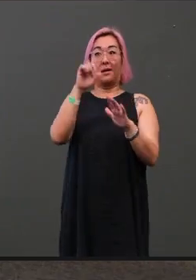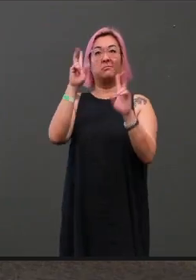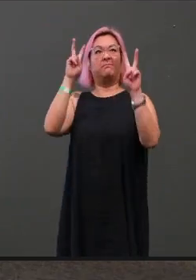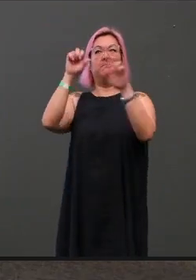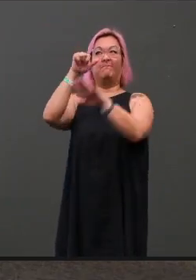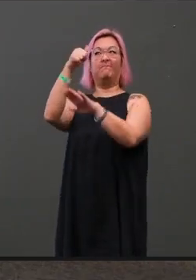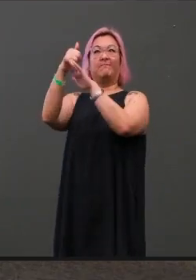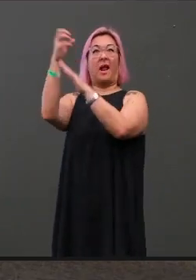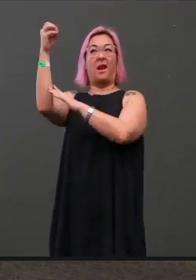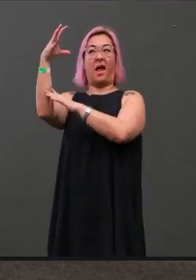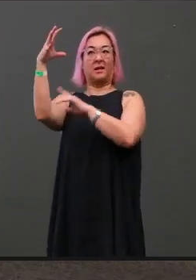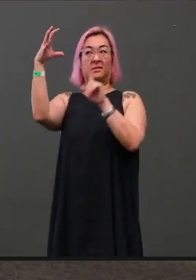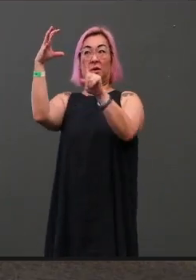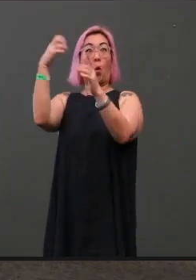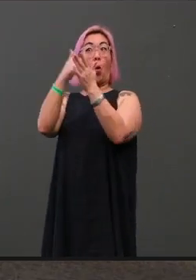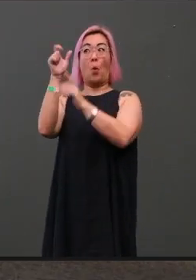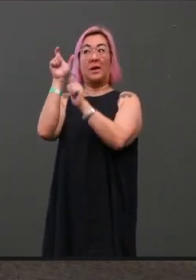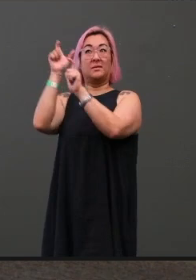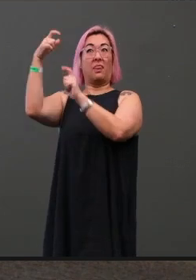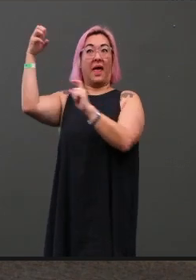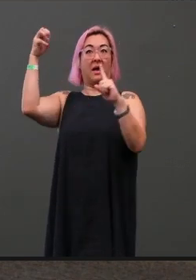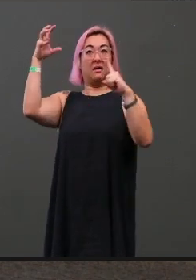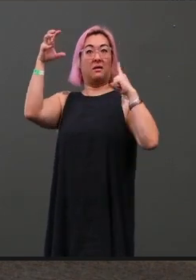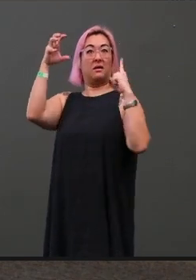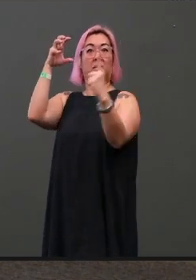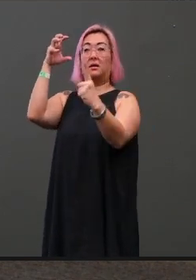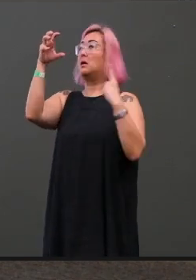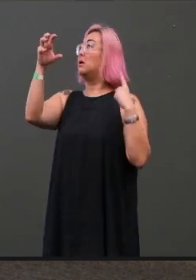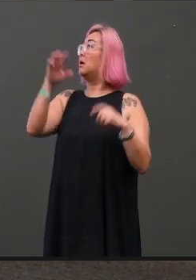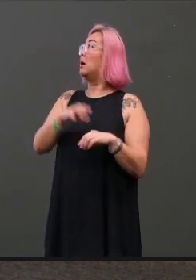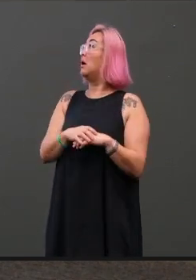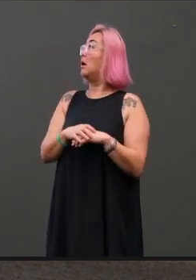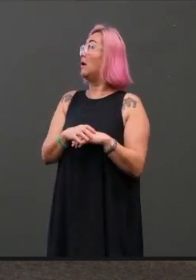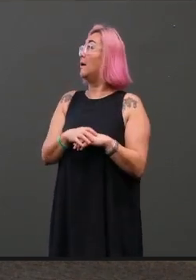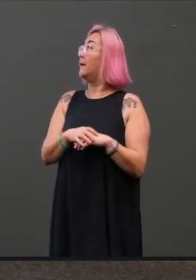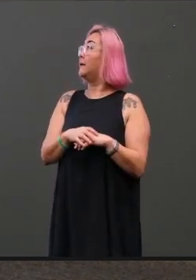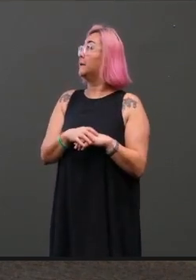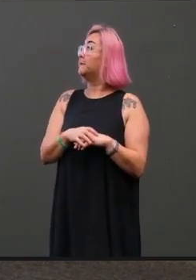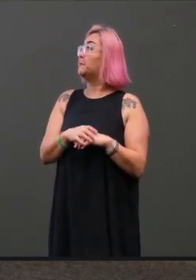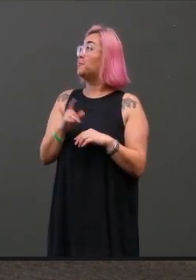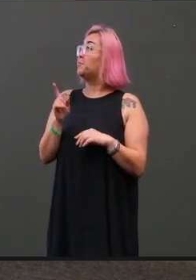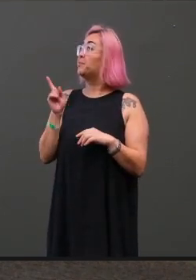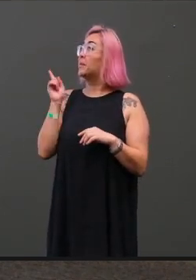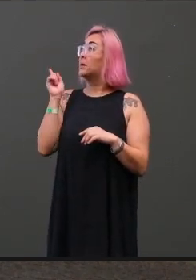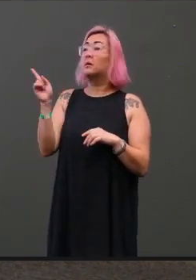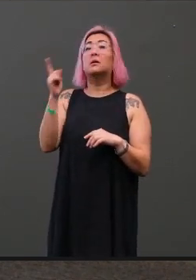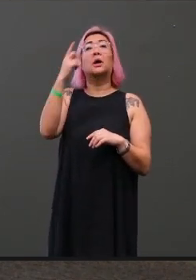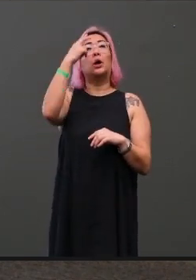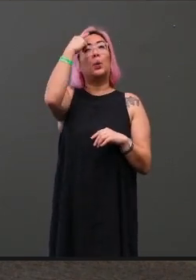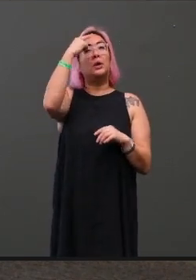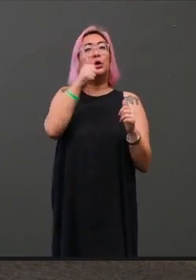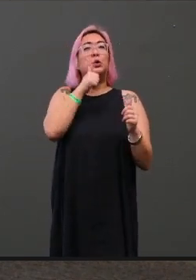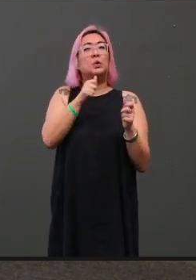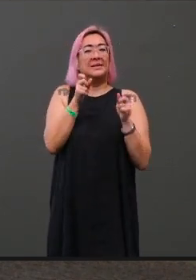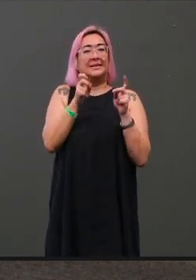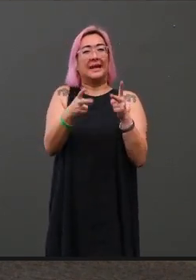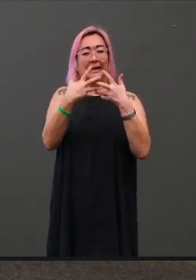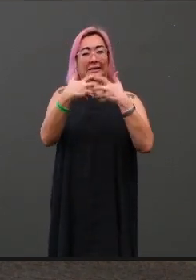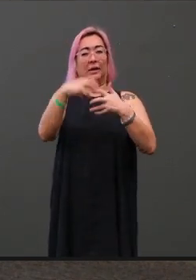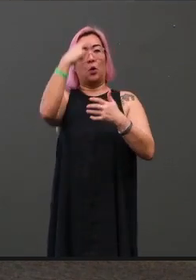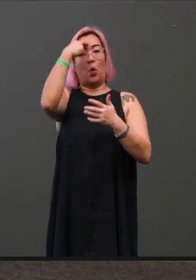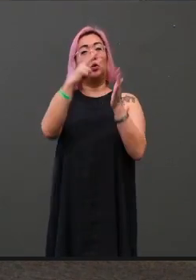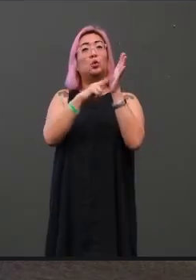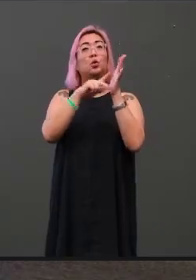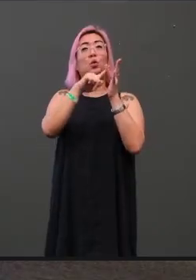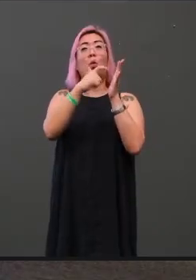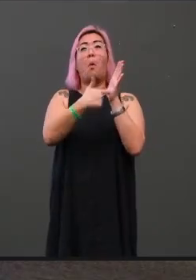angles. So what we can use here is a more than 20-year-old technique called normal maps, which probably if you're an artist and work in 3D,